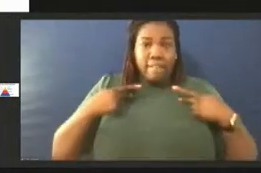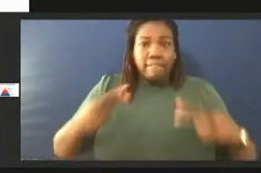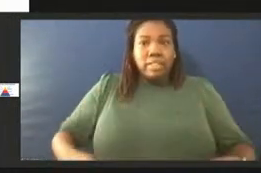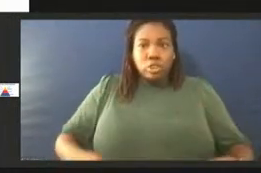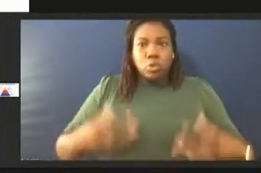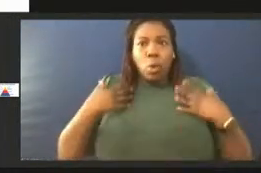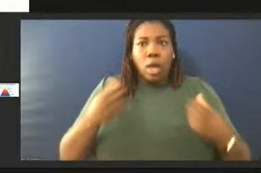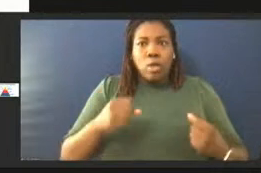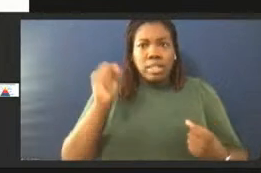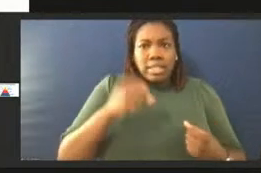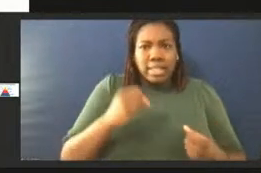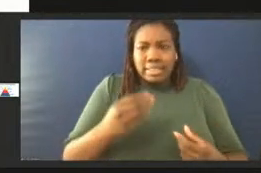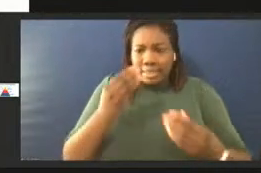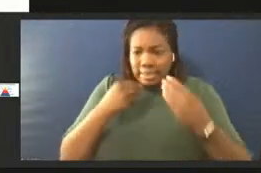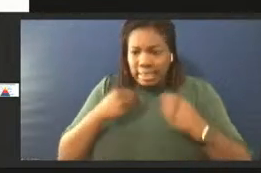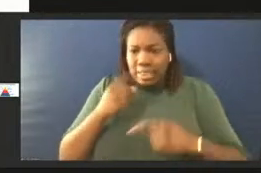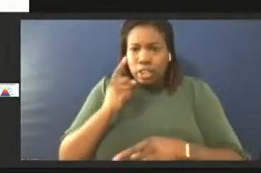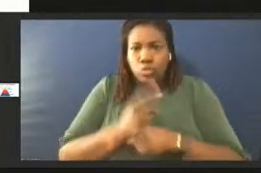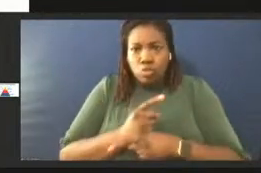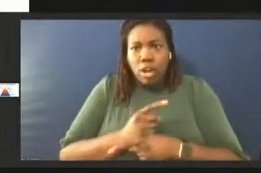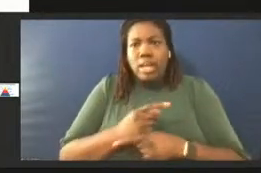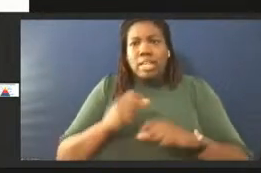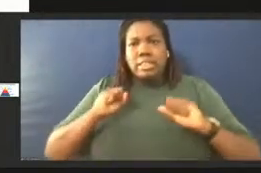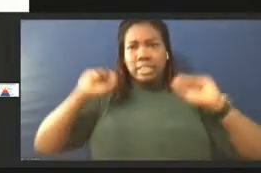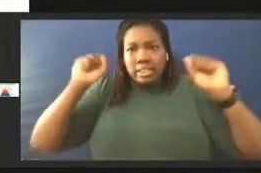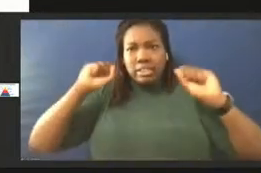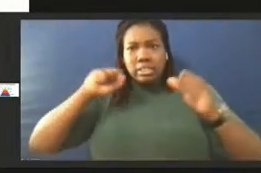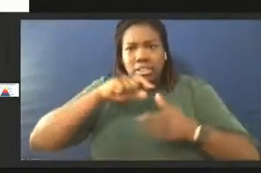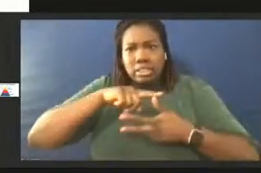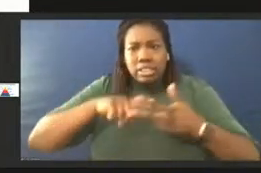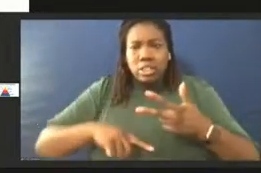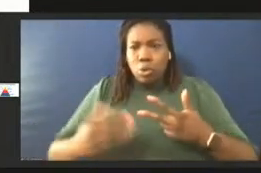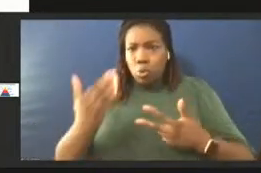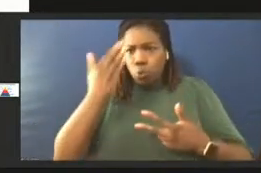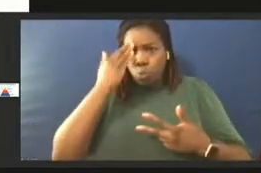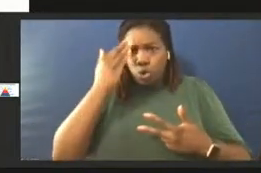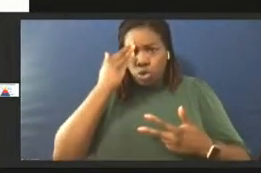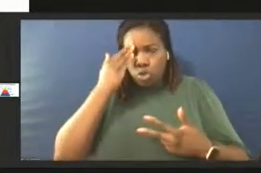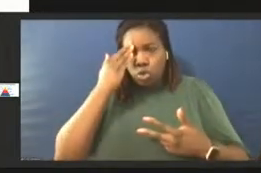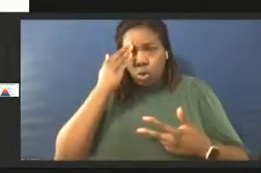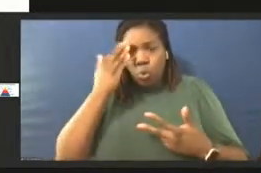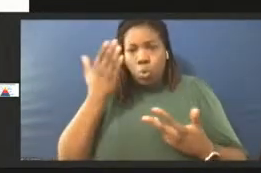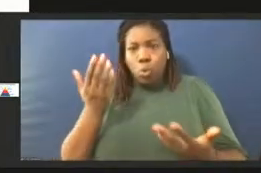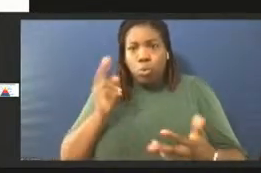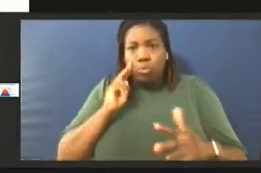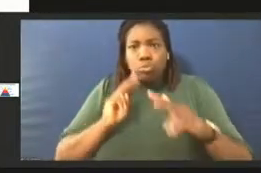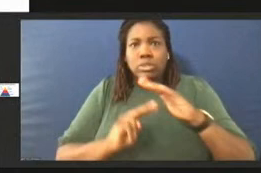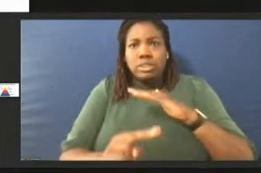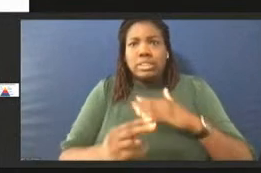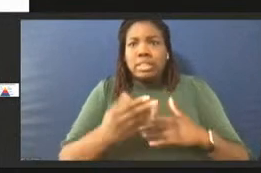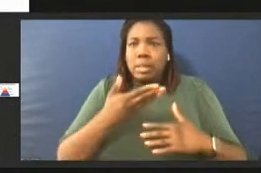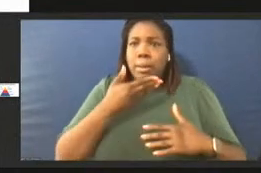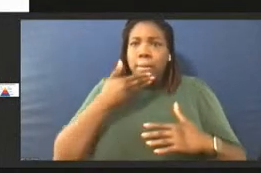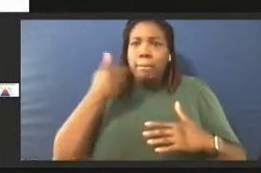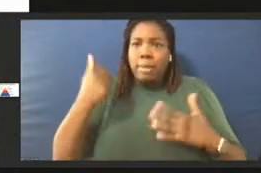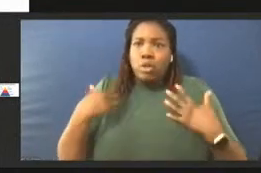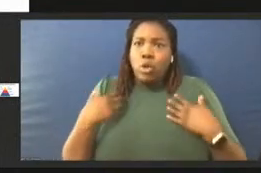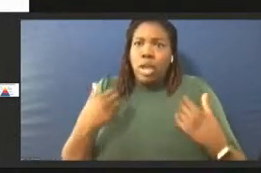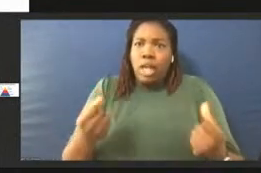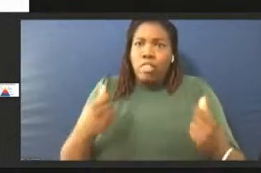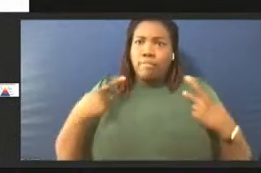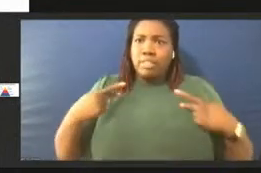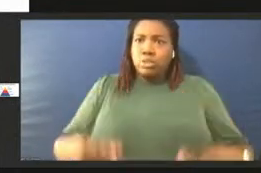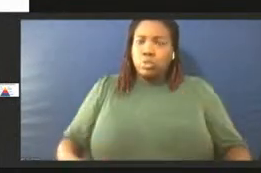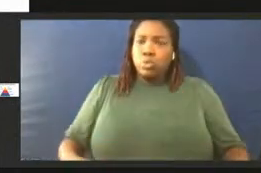right, exercise. We know those things are predictive of better physical health outcomes. We actually know a